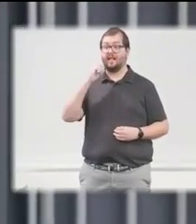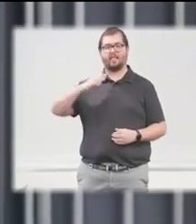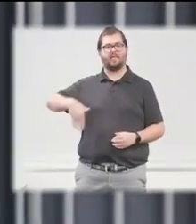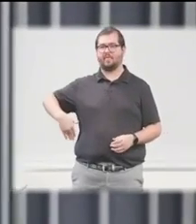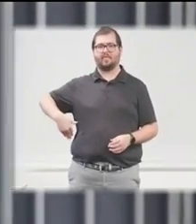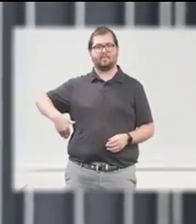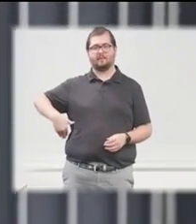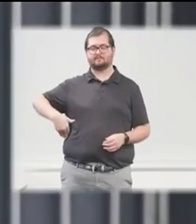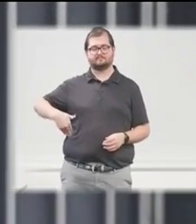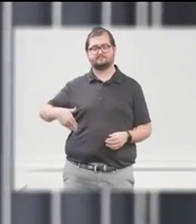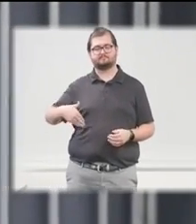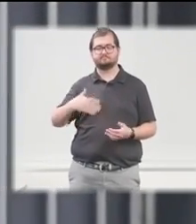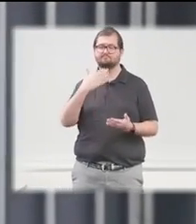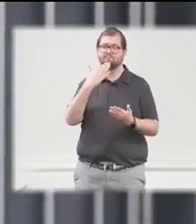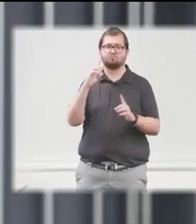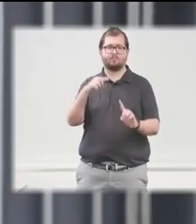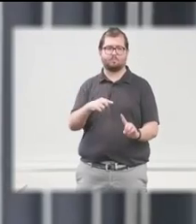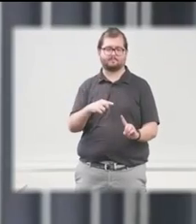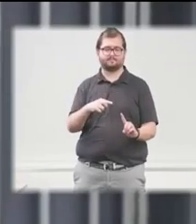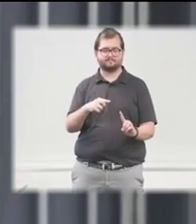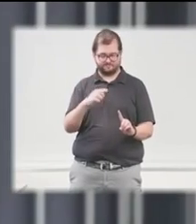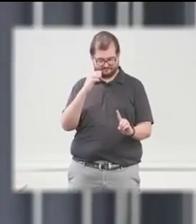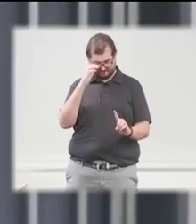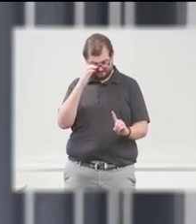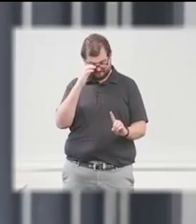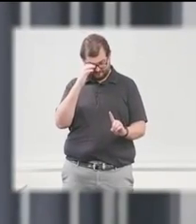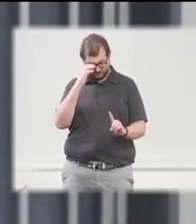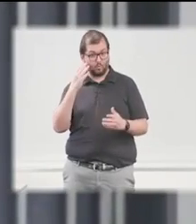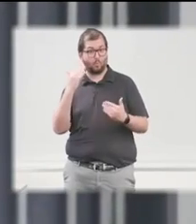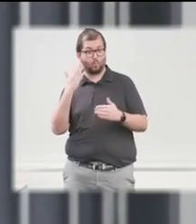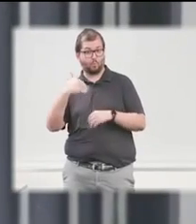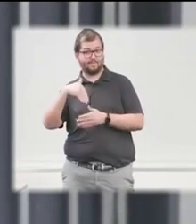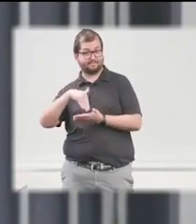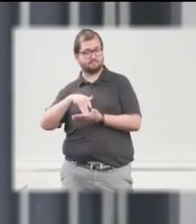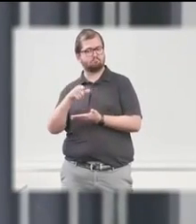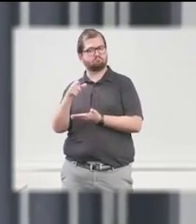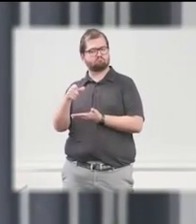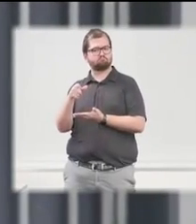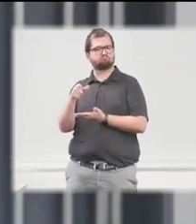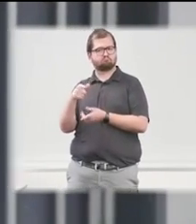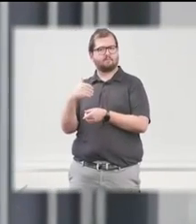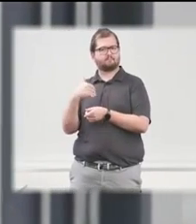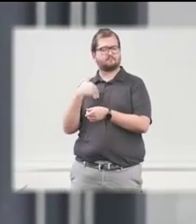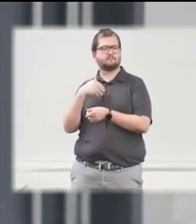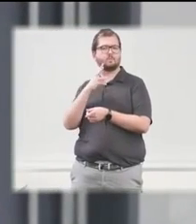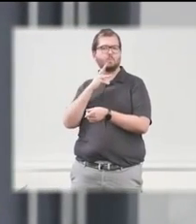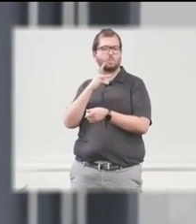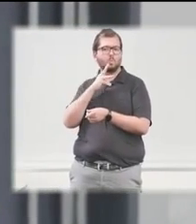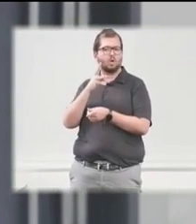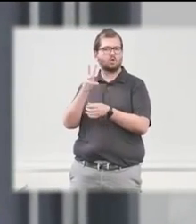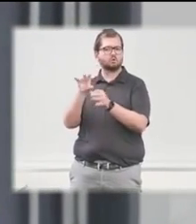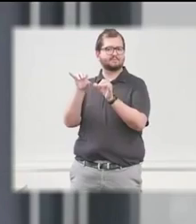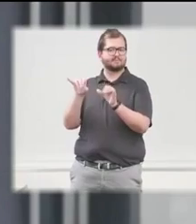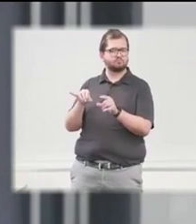specifically. Great point. I think at the cooling centers, we do have we have hydration stations and cooling centers, and so the cooling center